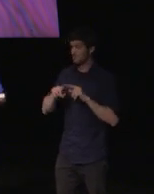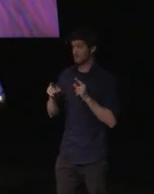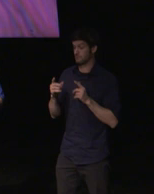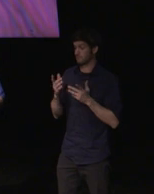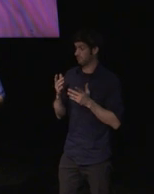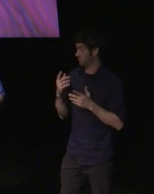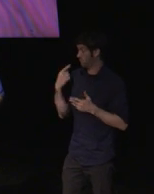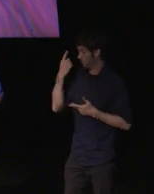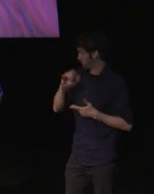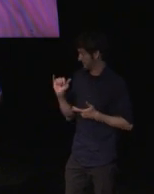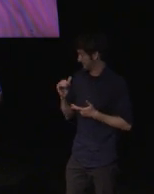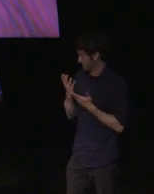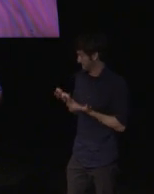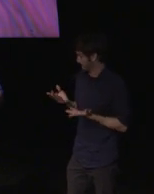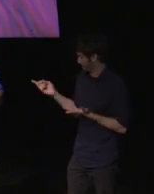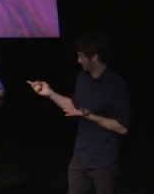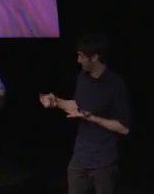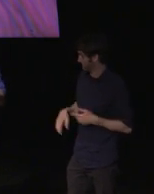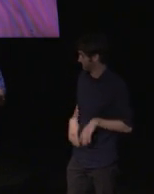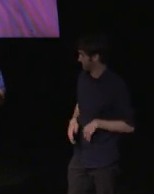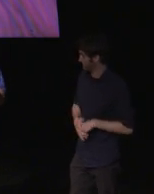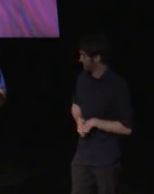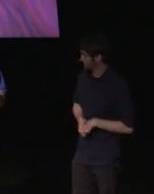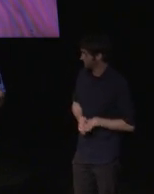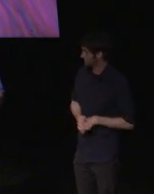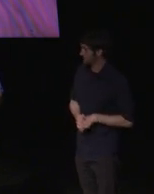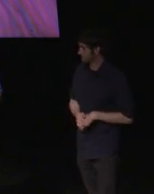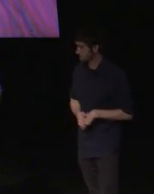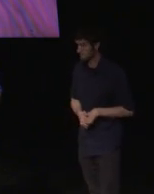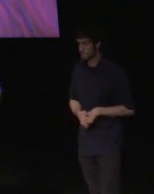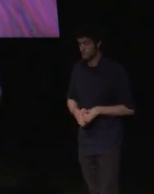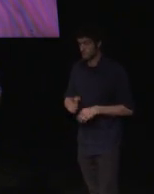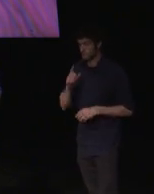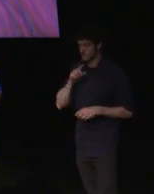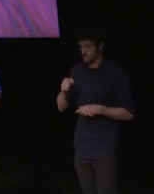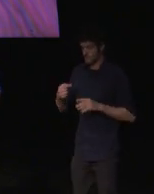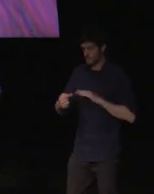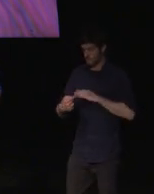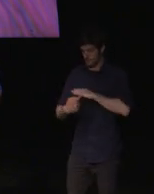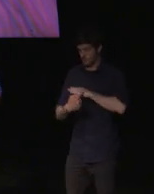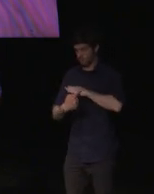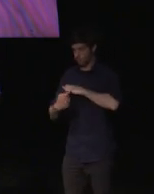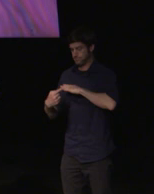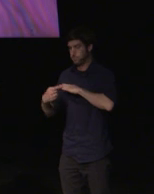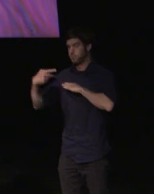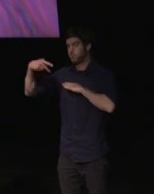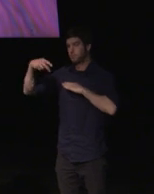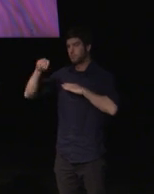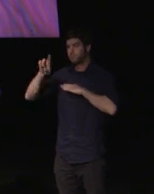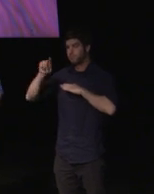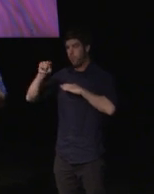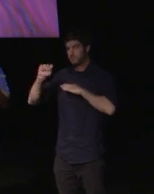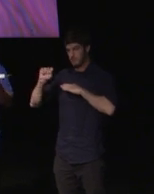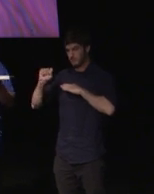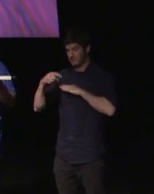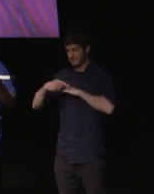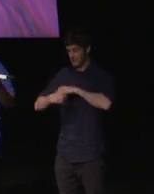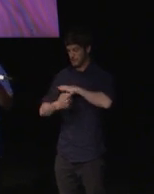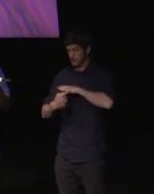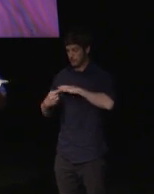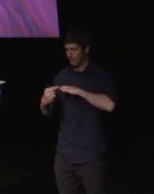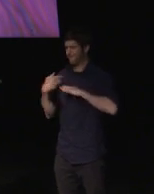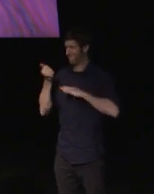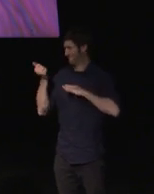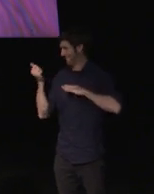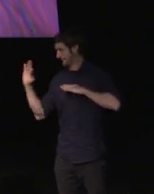device really started from a place of the ports here on the back. So on the back of the device, there's 19 ports. I know I said there's